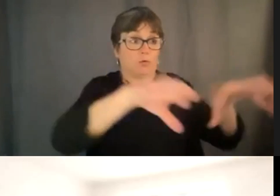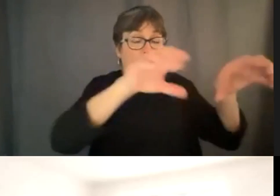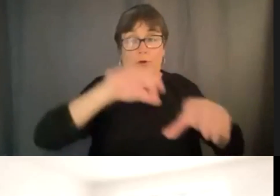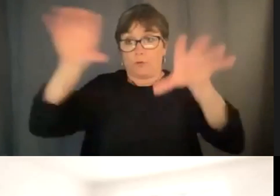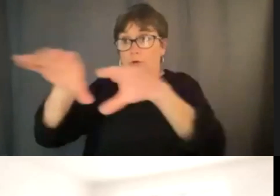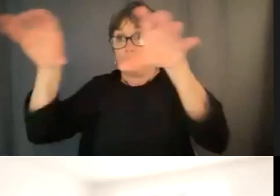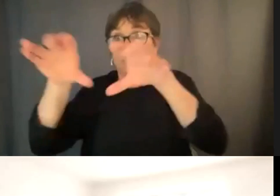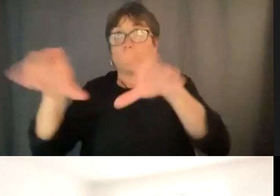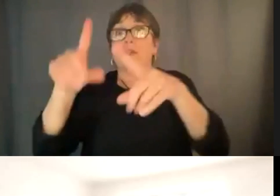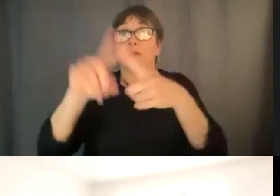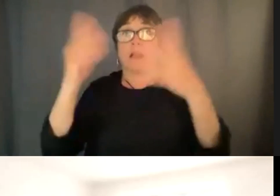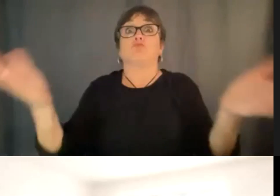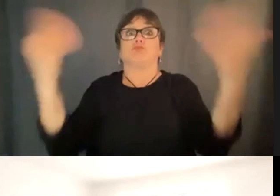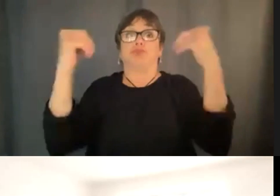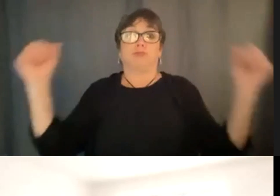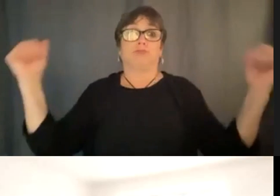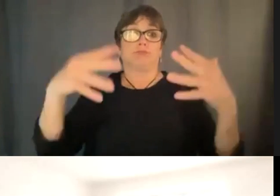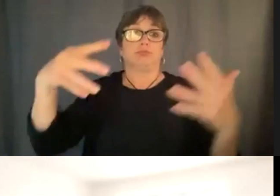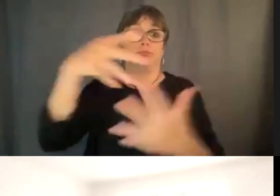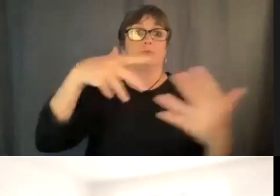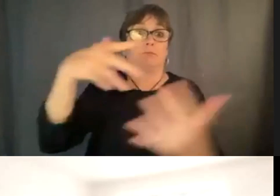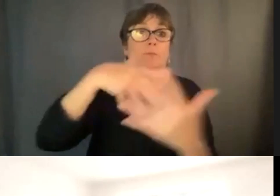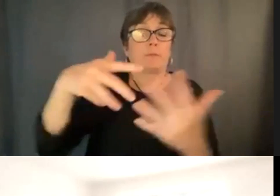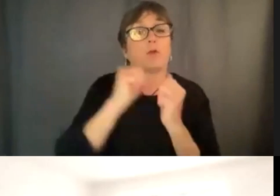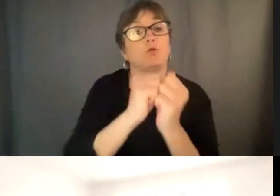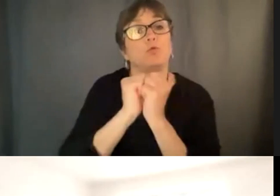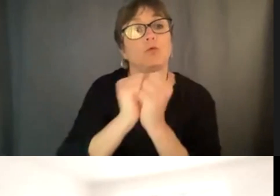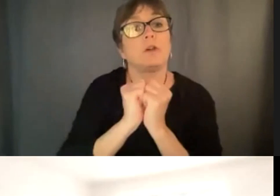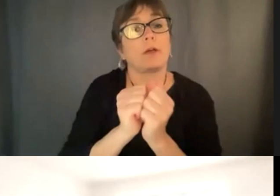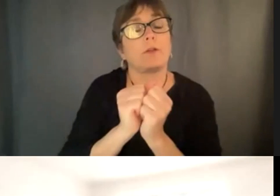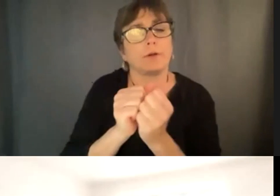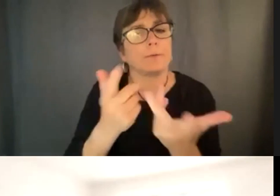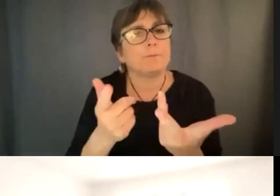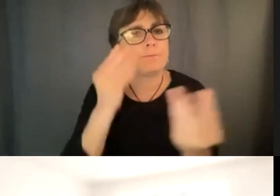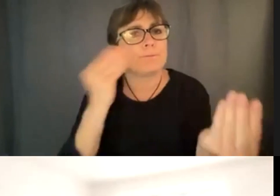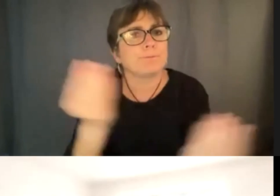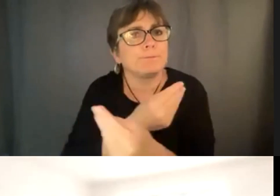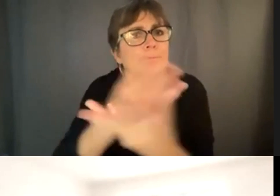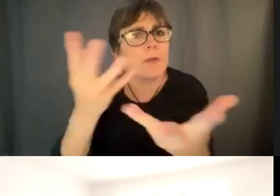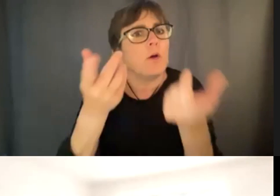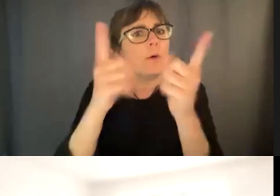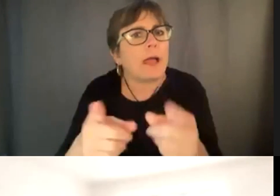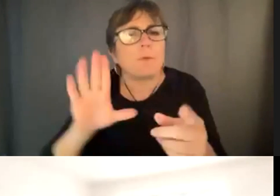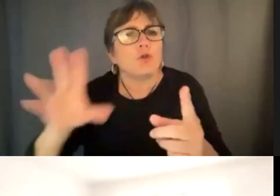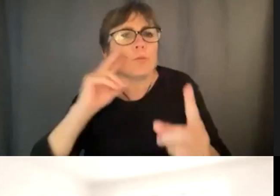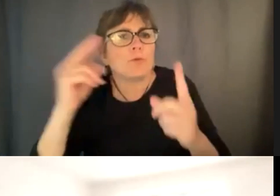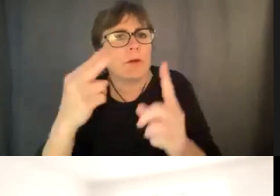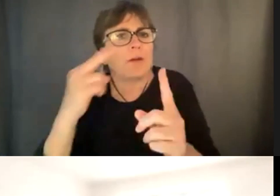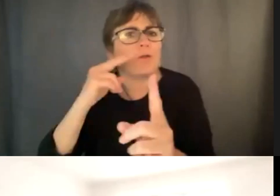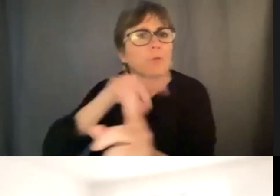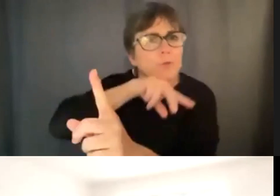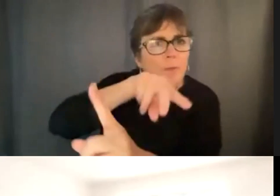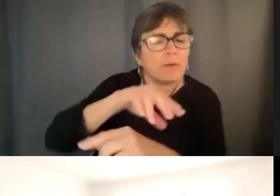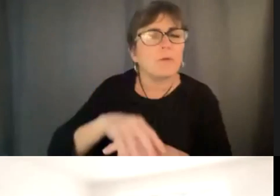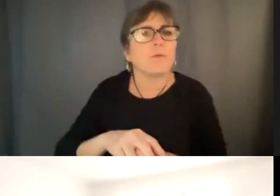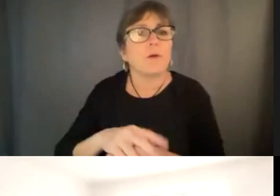to review what their answers or what their perspectives were. It helps parents to see that what their vision for their son or daughter's future